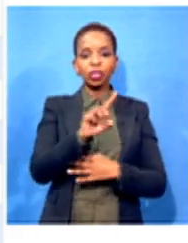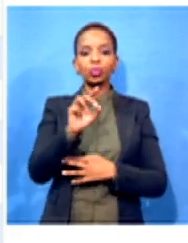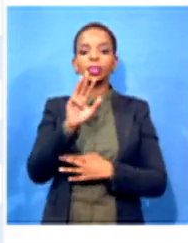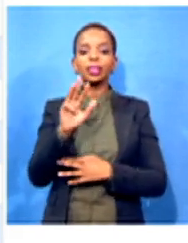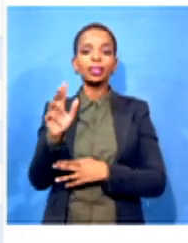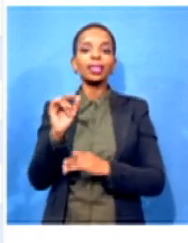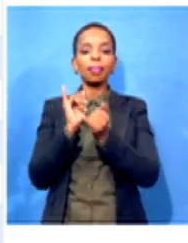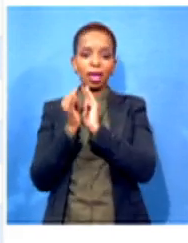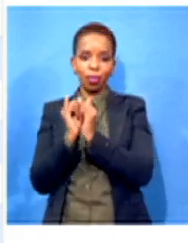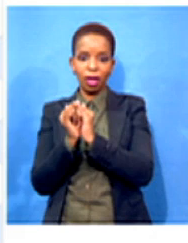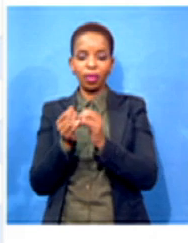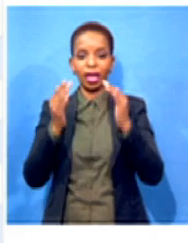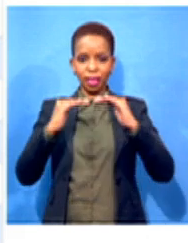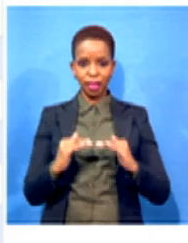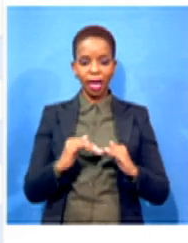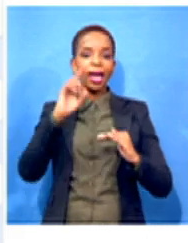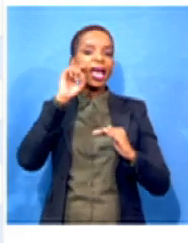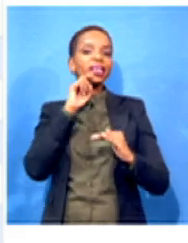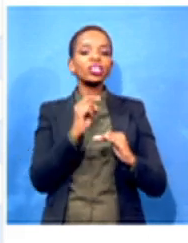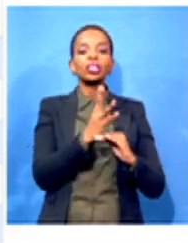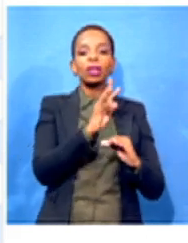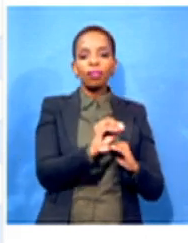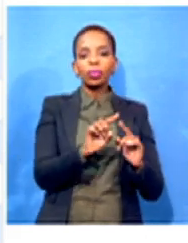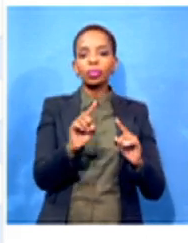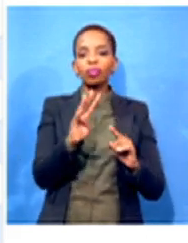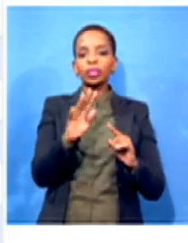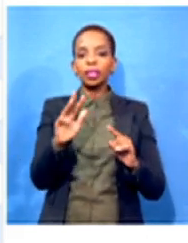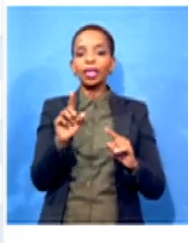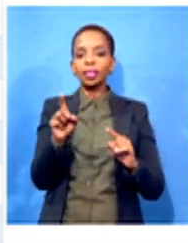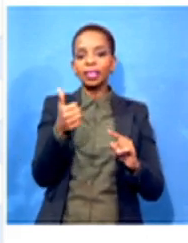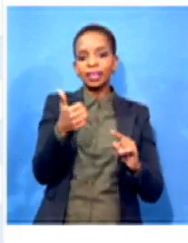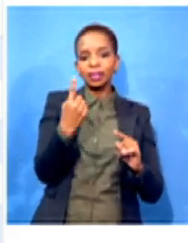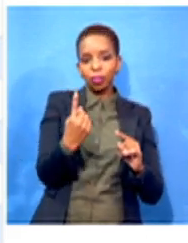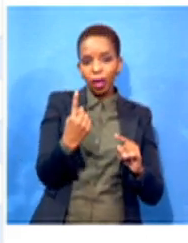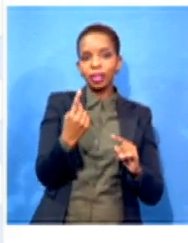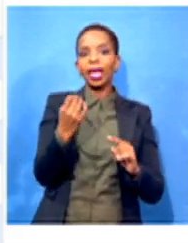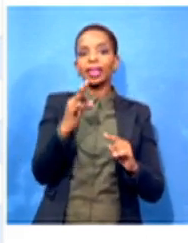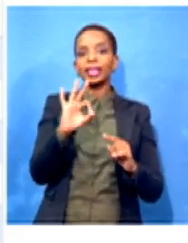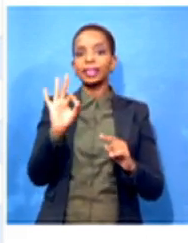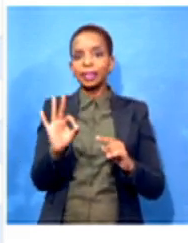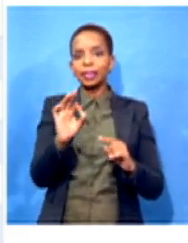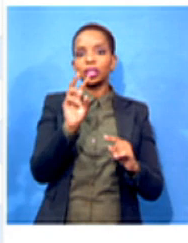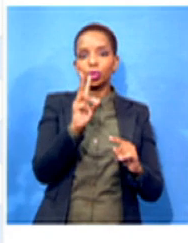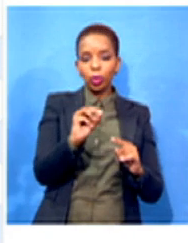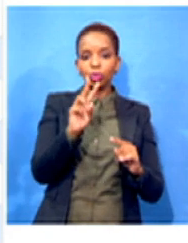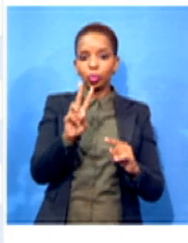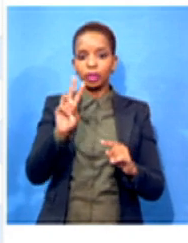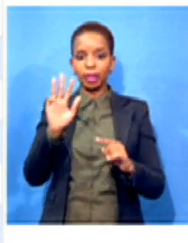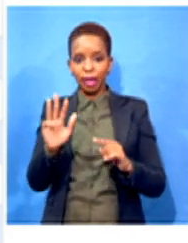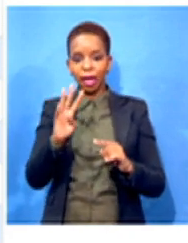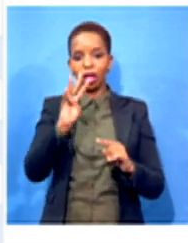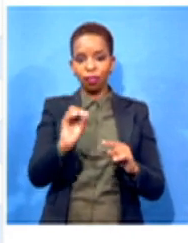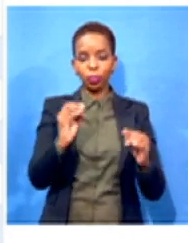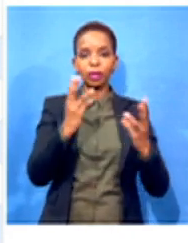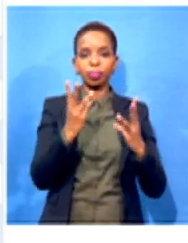then we jump up to the 40 to 49s, that's 61, 30 to 39, 33, 20 to 29, 4 people have died.